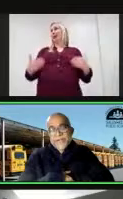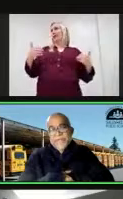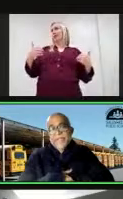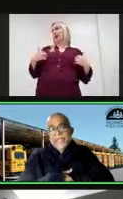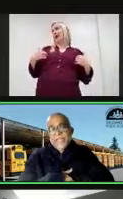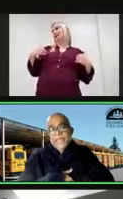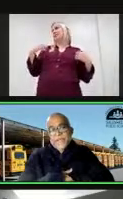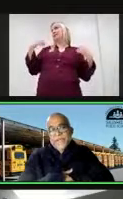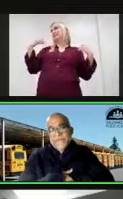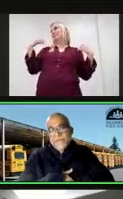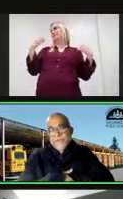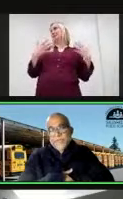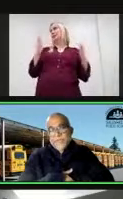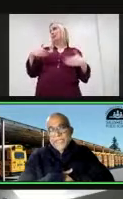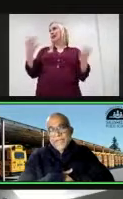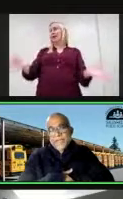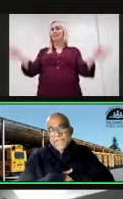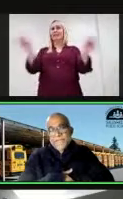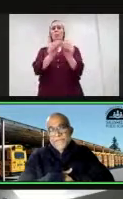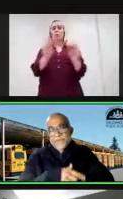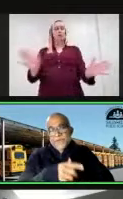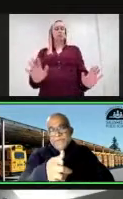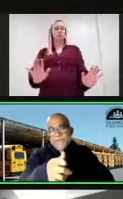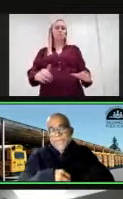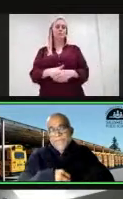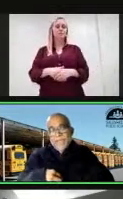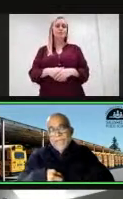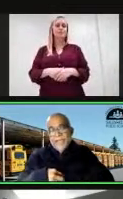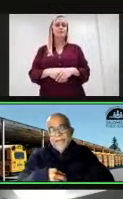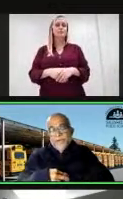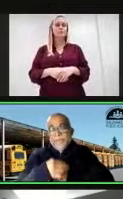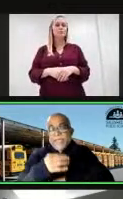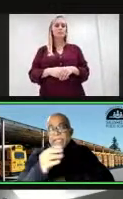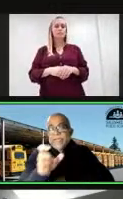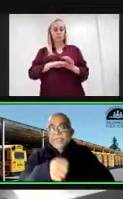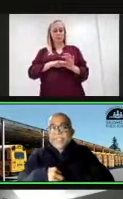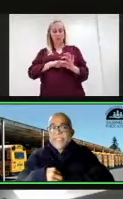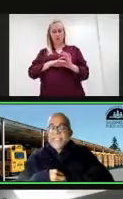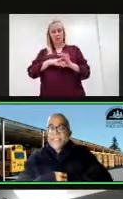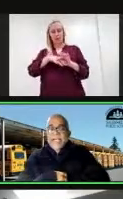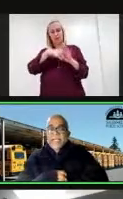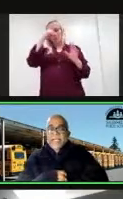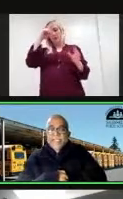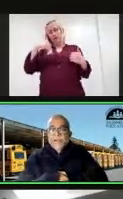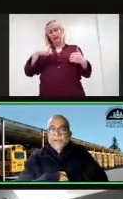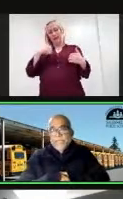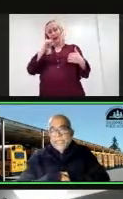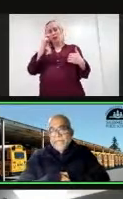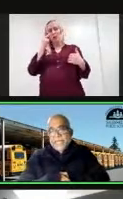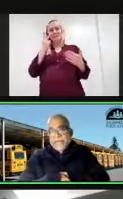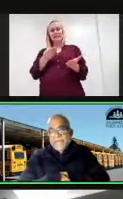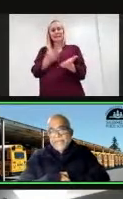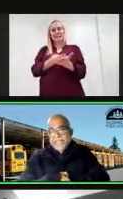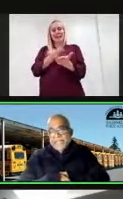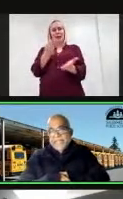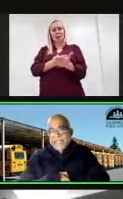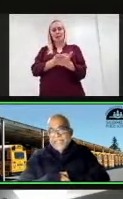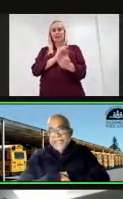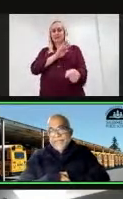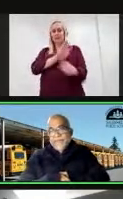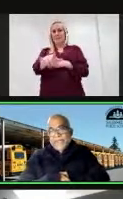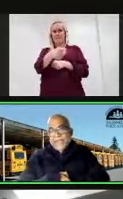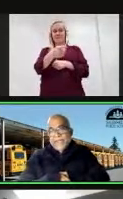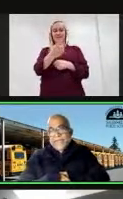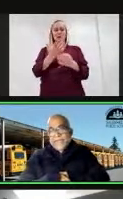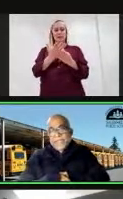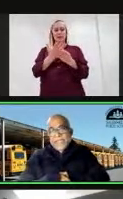gone. We really want to infuse something. So to me, I don't see this salary as competitive enough